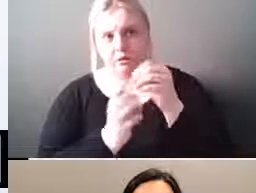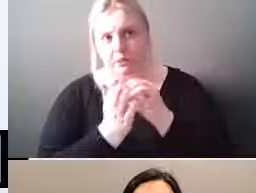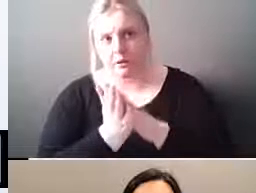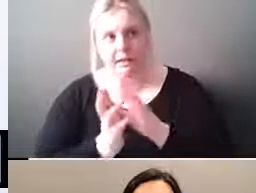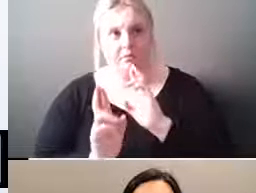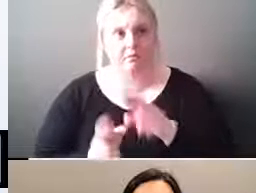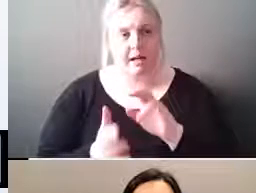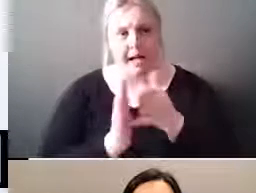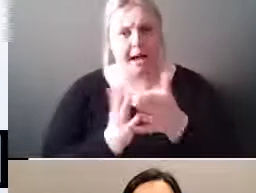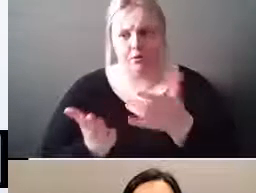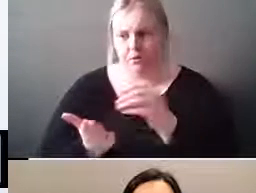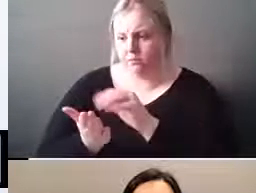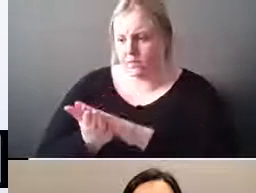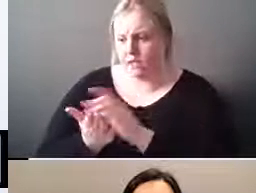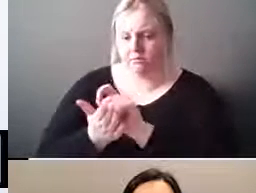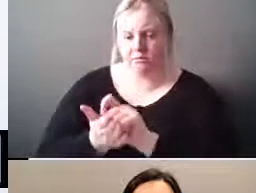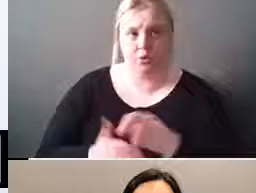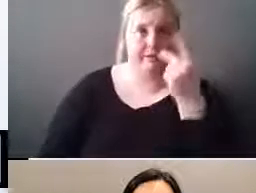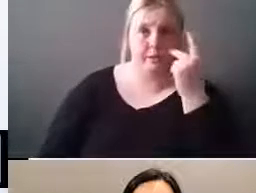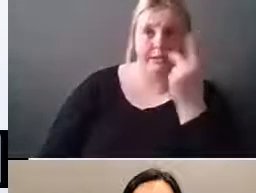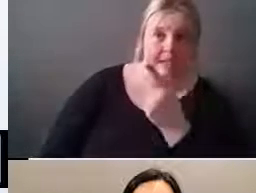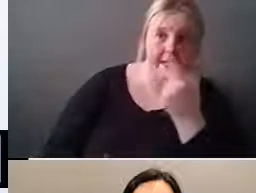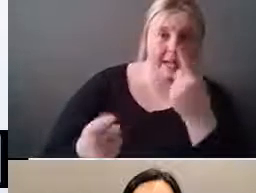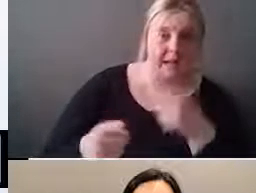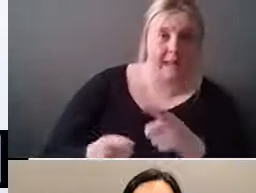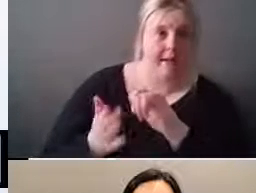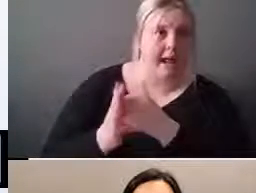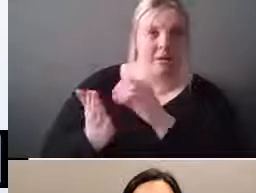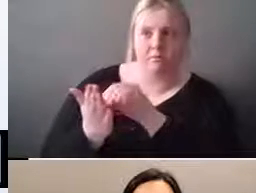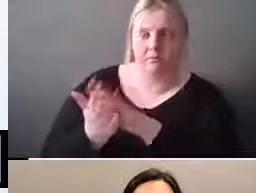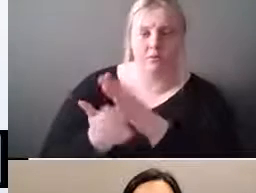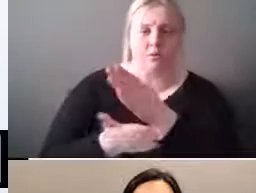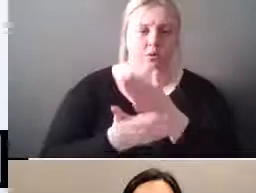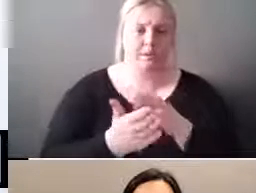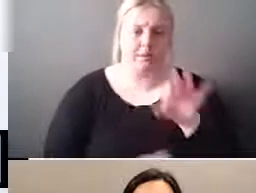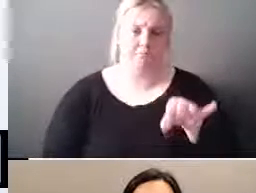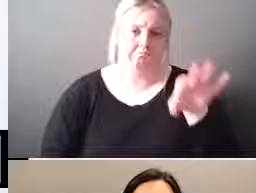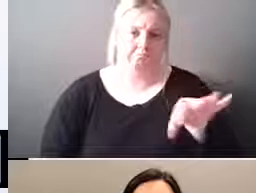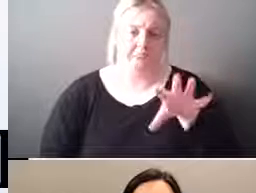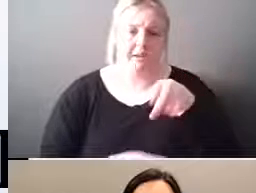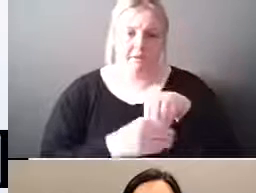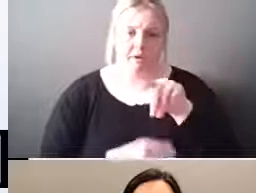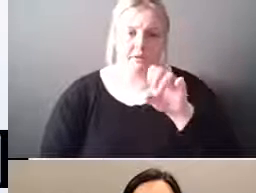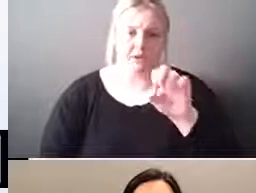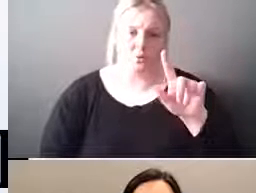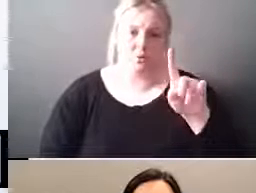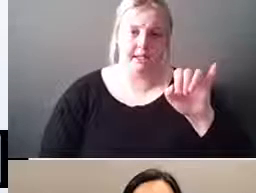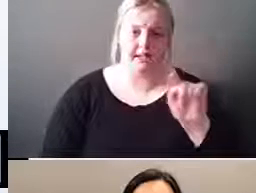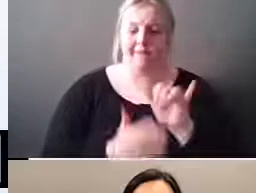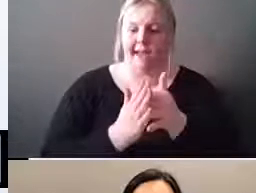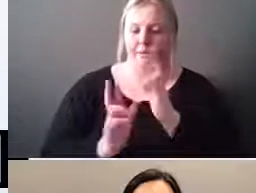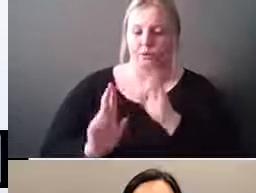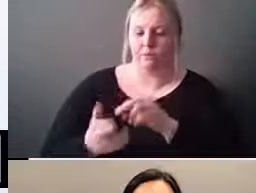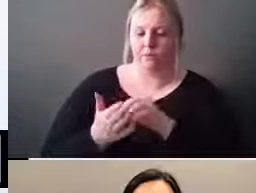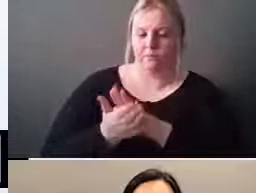to you or to someone if you see it, if you witness it. So there are some suggestions within the toolkit for those things. And finally,